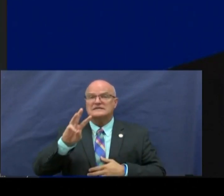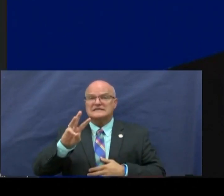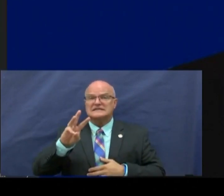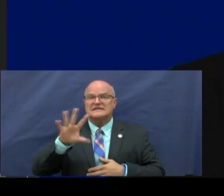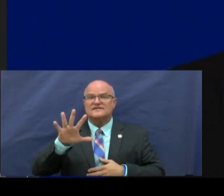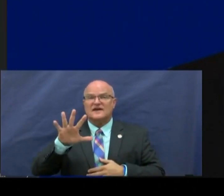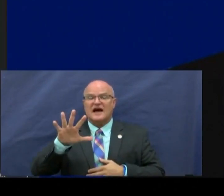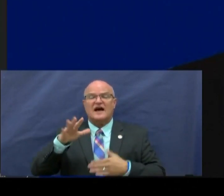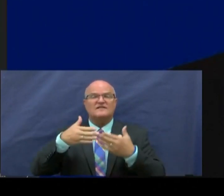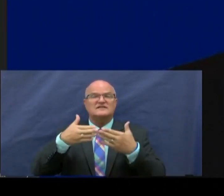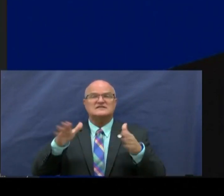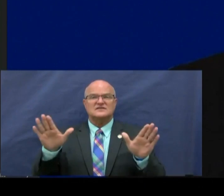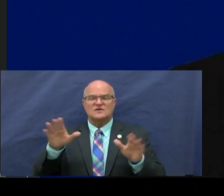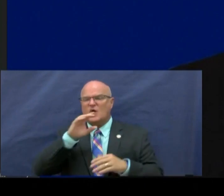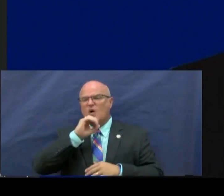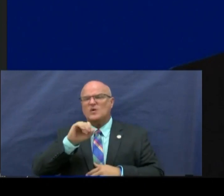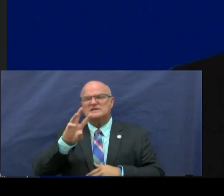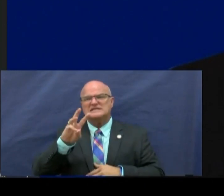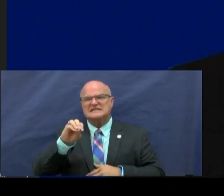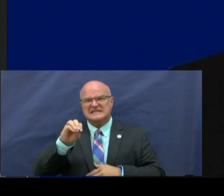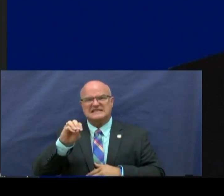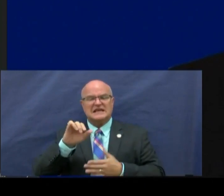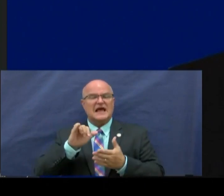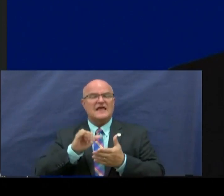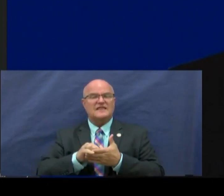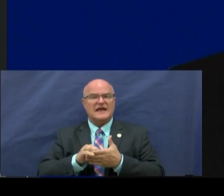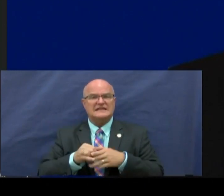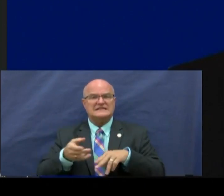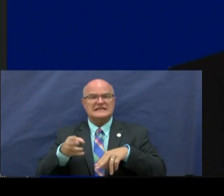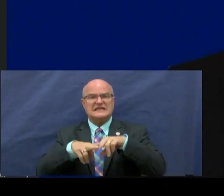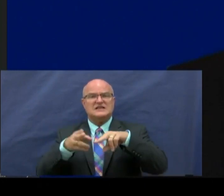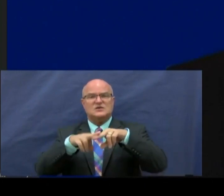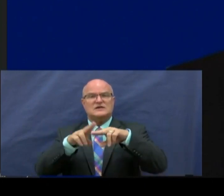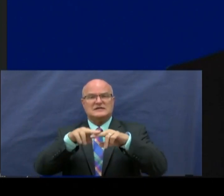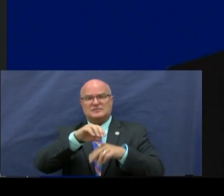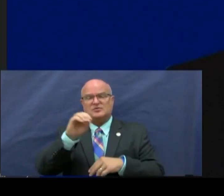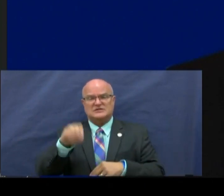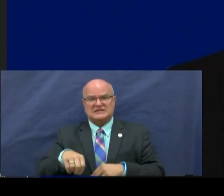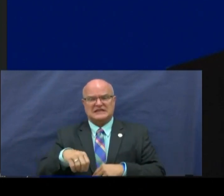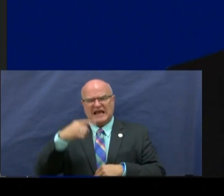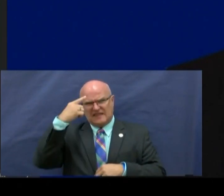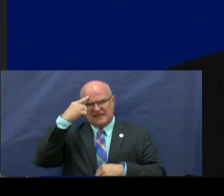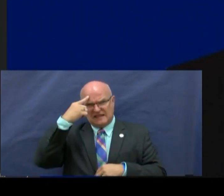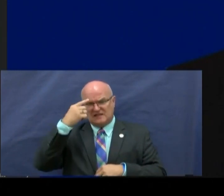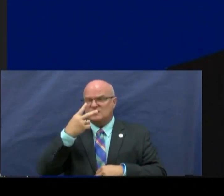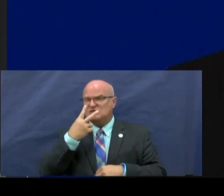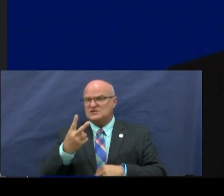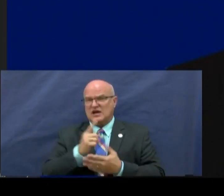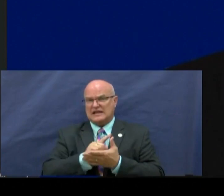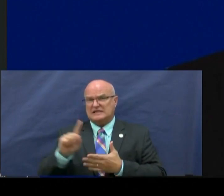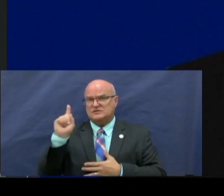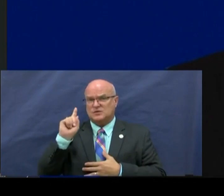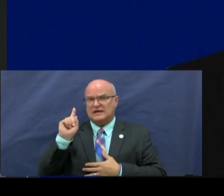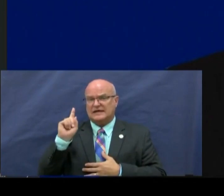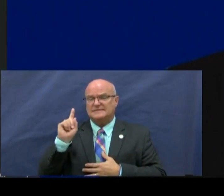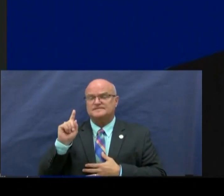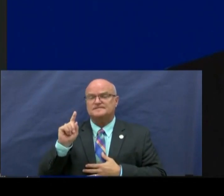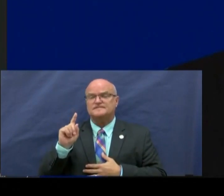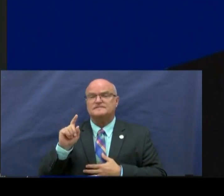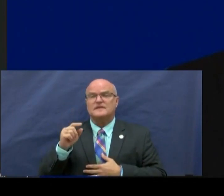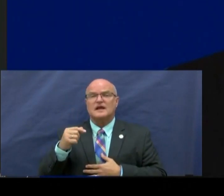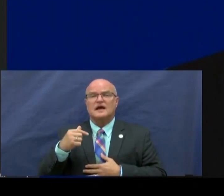in general, 60-year-old in general that is increasing. 18%, I think, was the increase that we saw the last week.